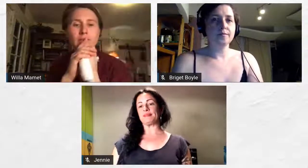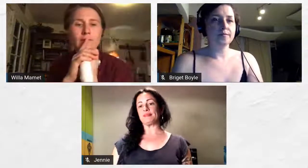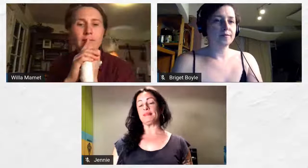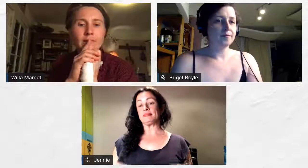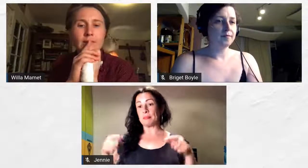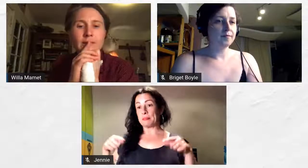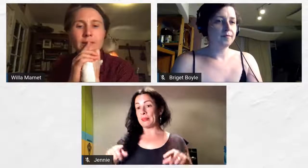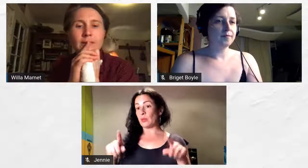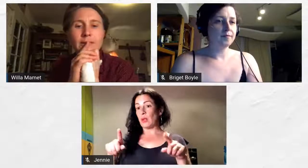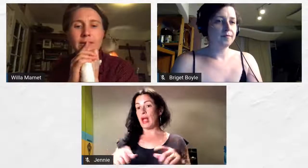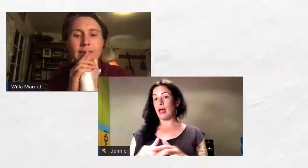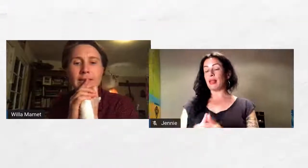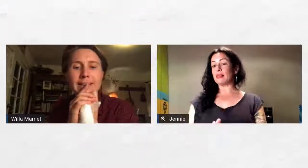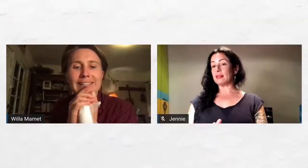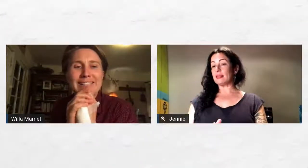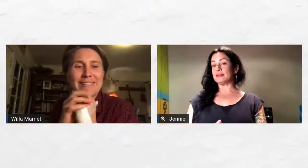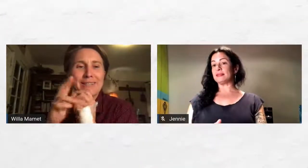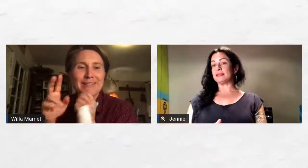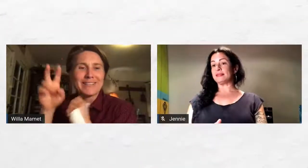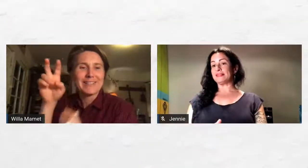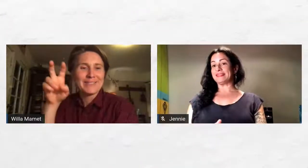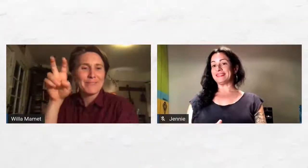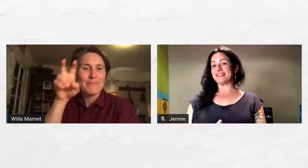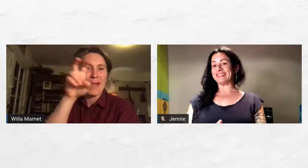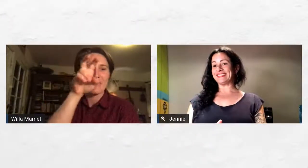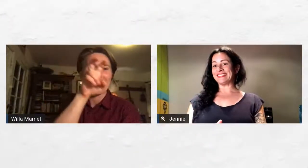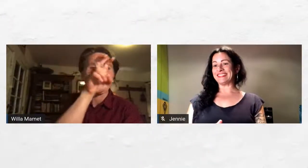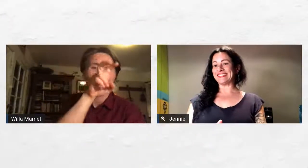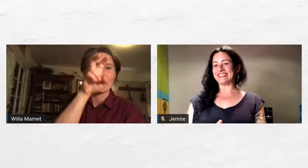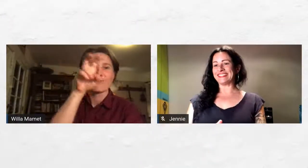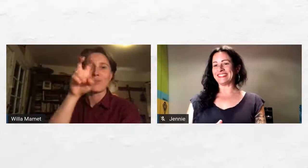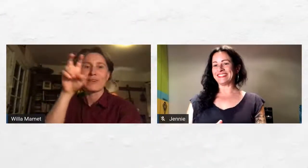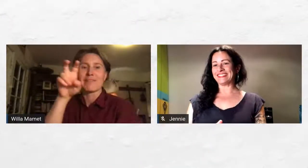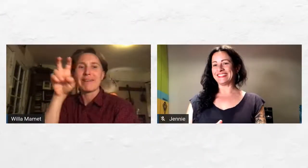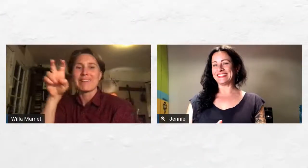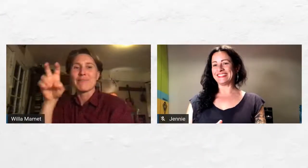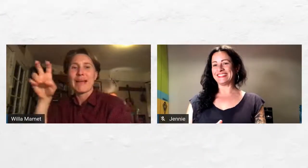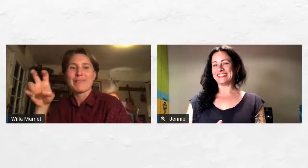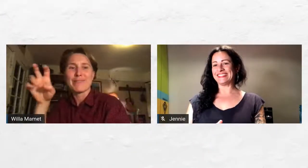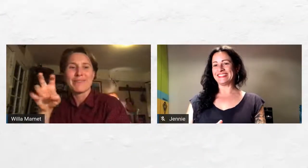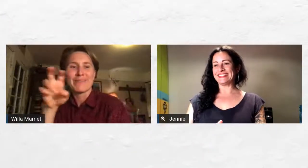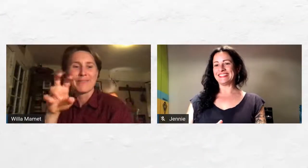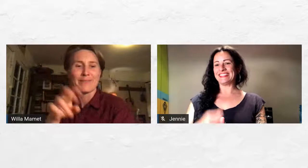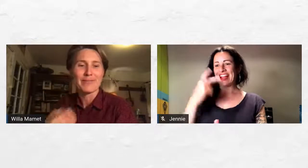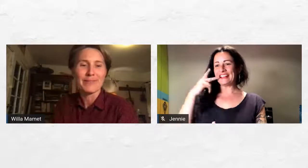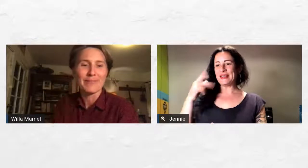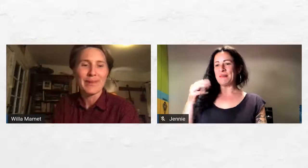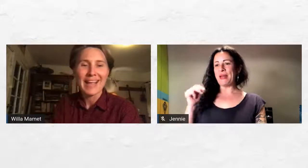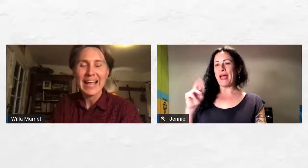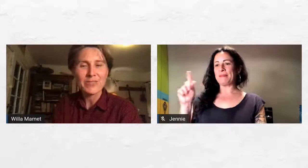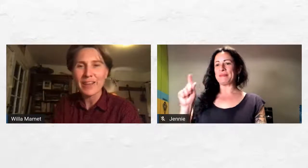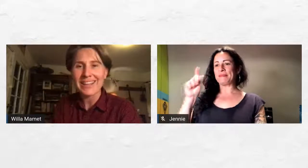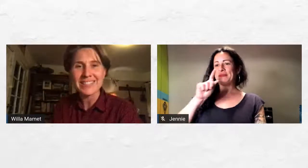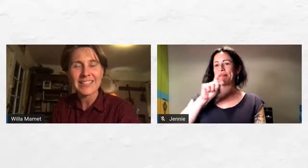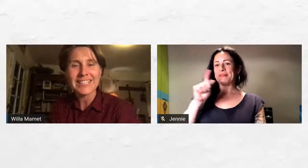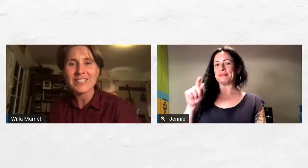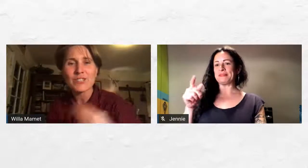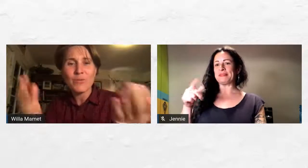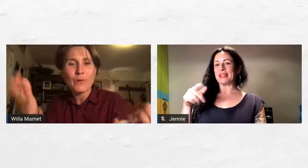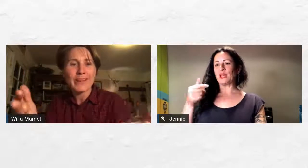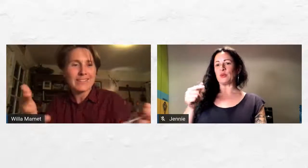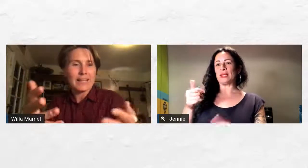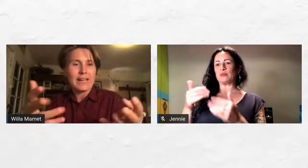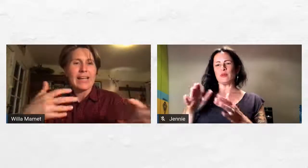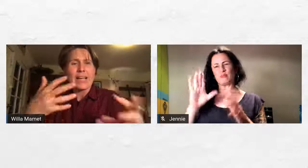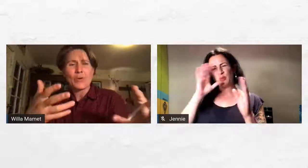Meanwhile, I see Pam's head is like floating around in the back room of the green room. This is